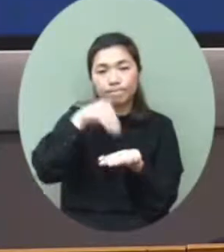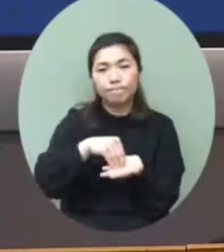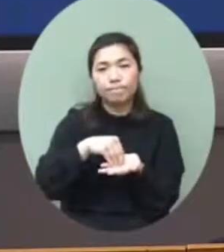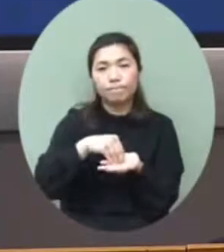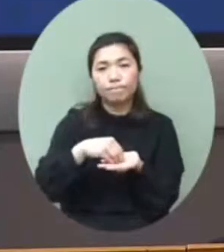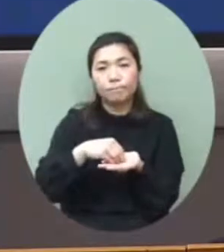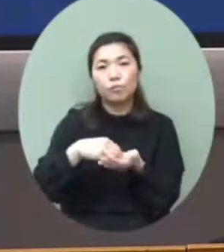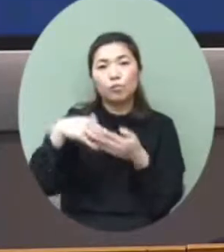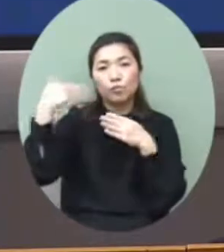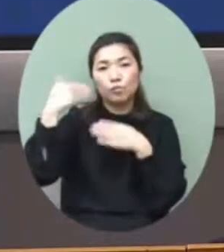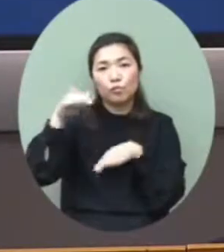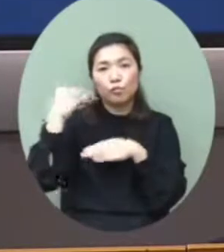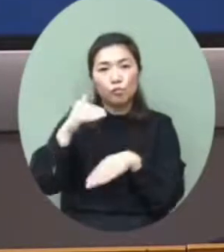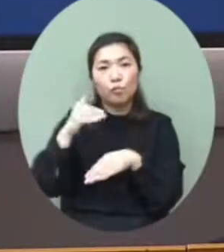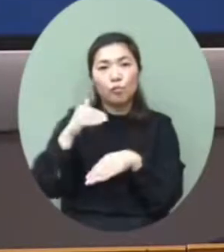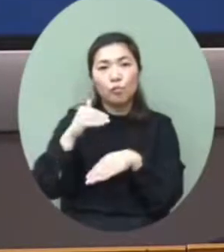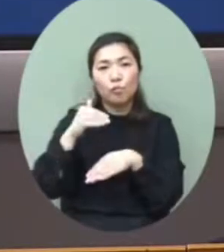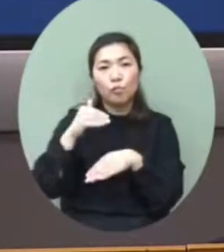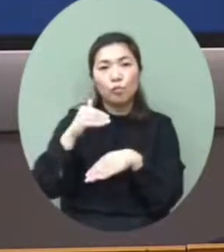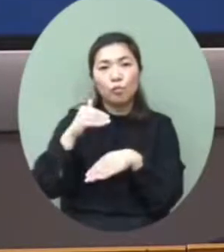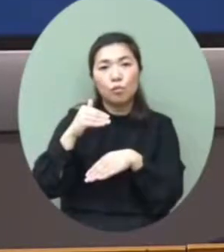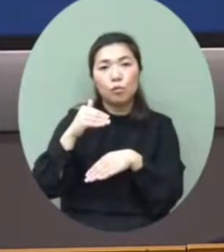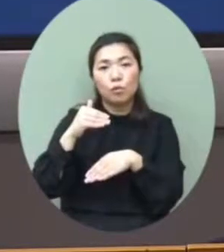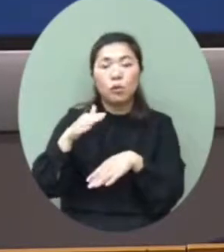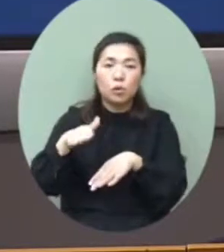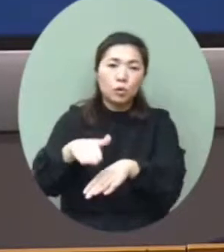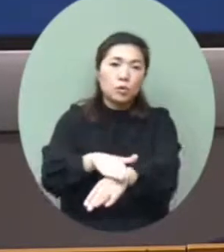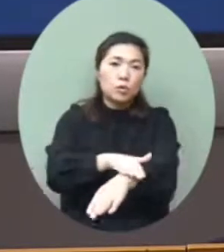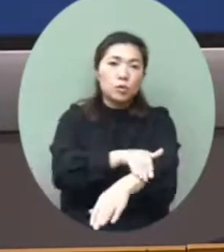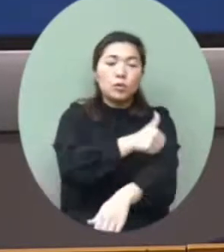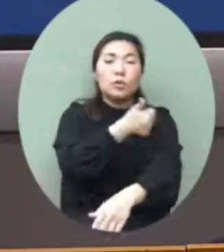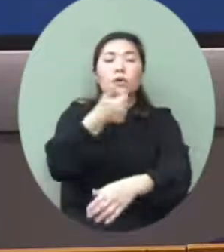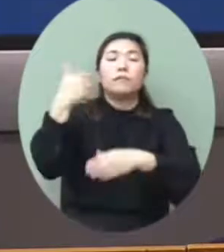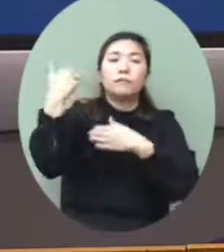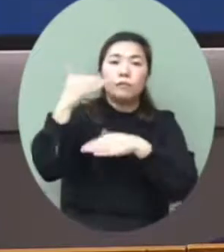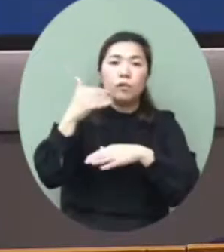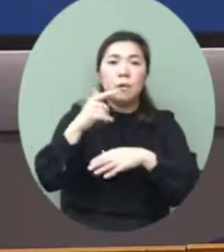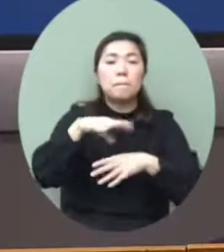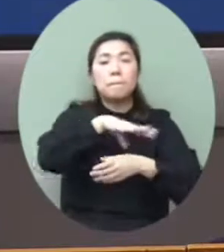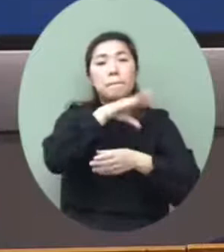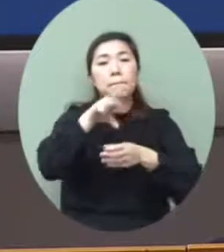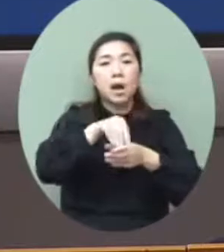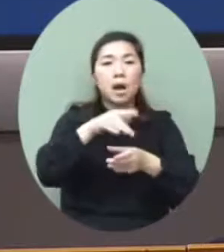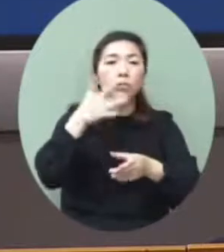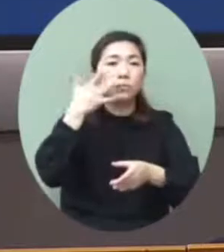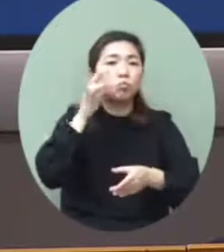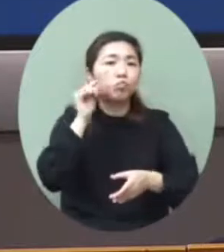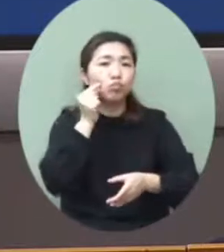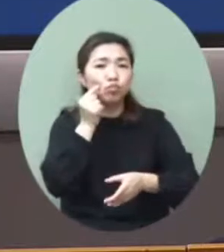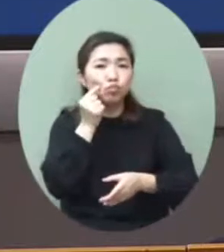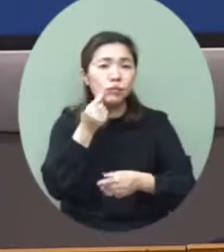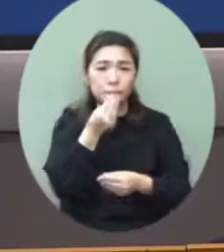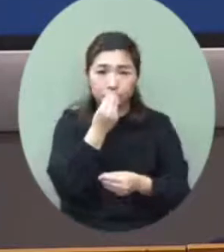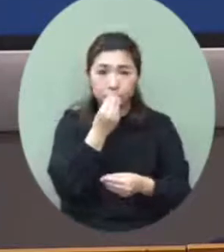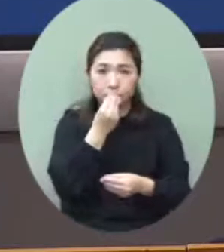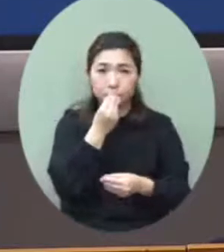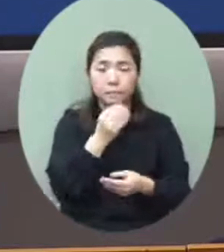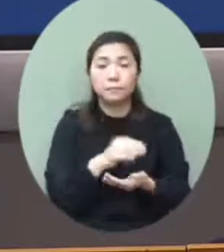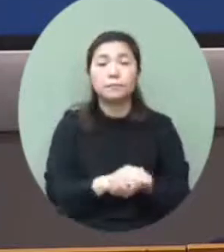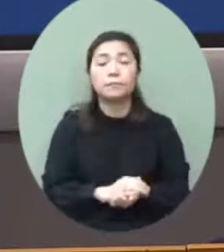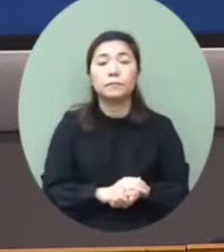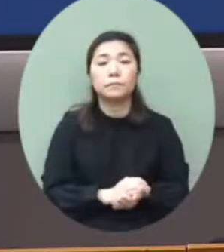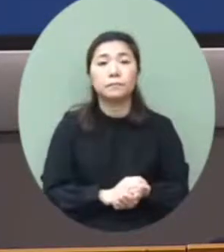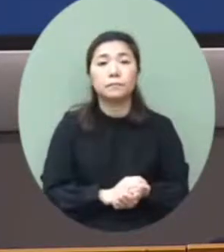would support the people of Hong Kong. But we need to find alternative measures. So instead of just relying on